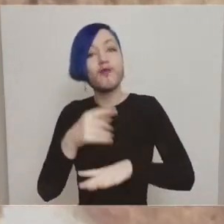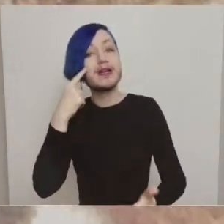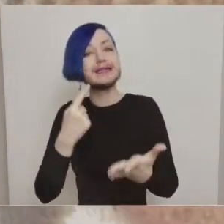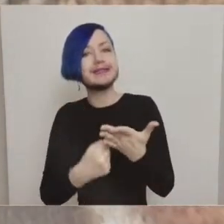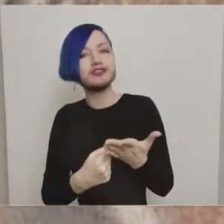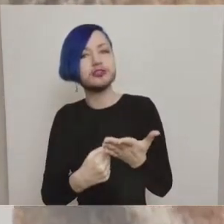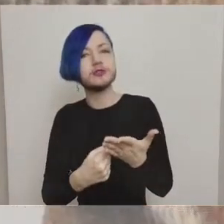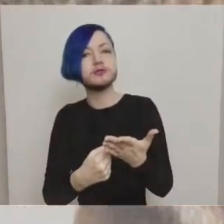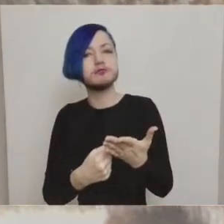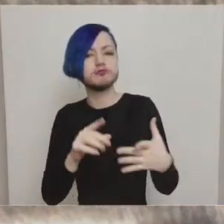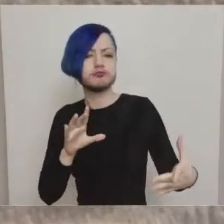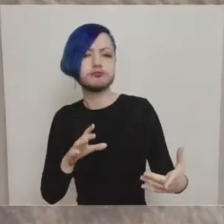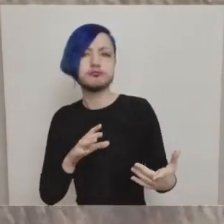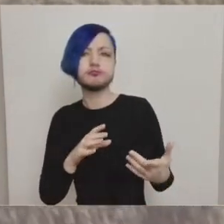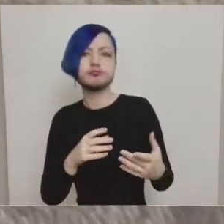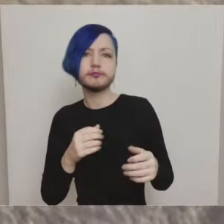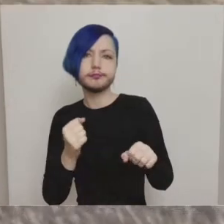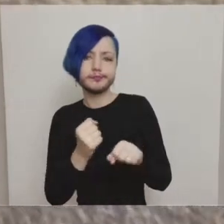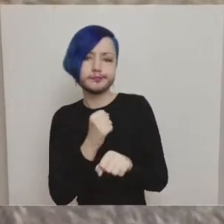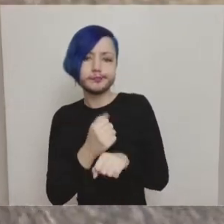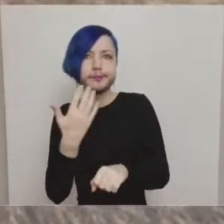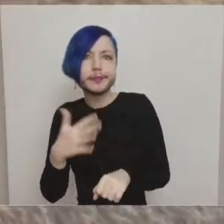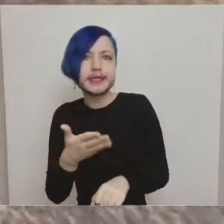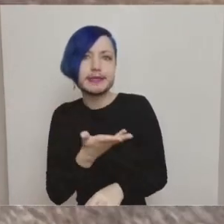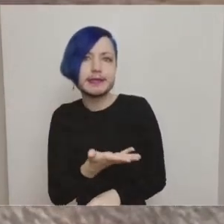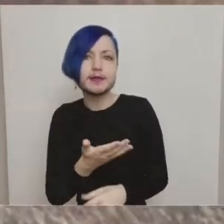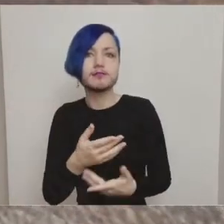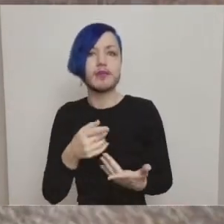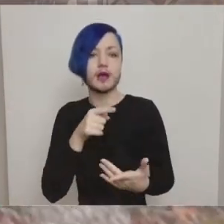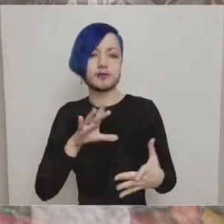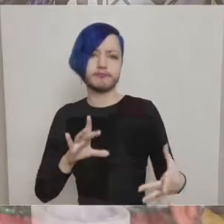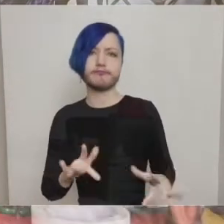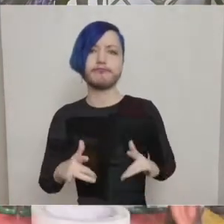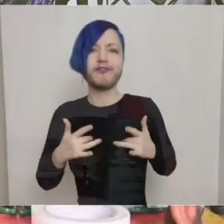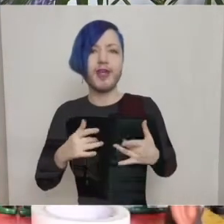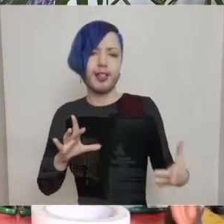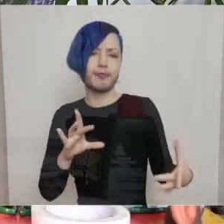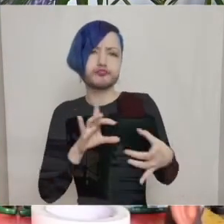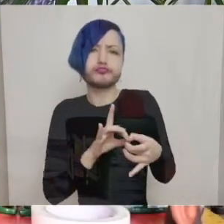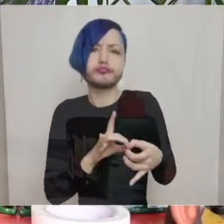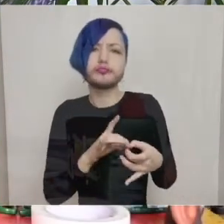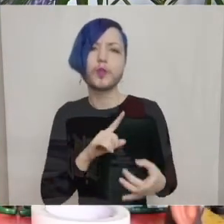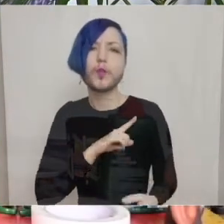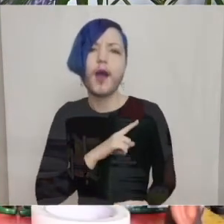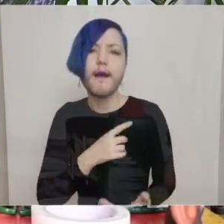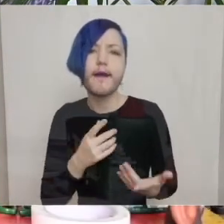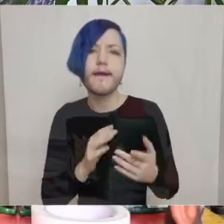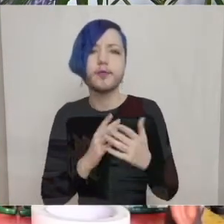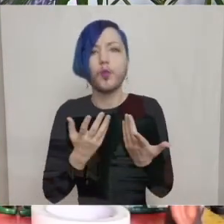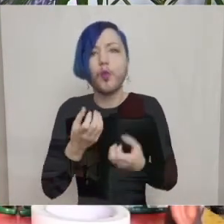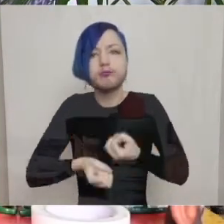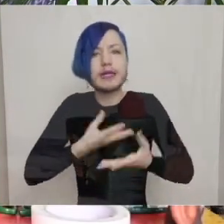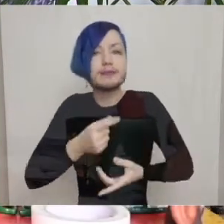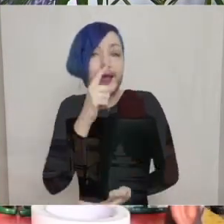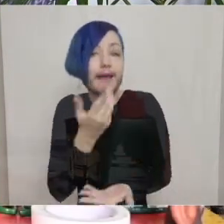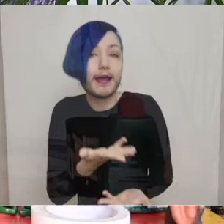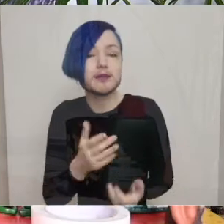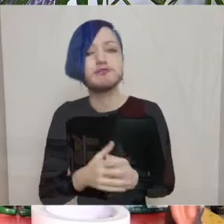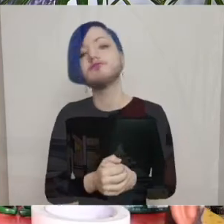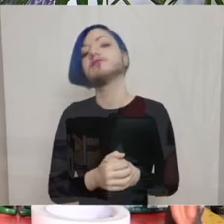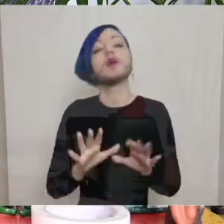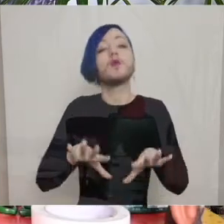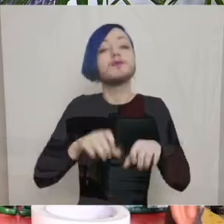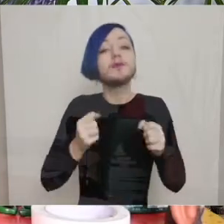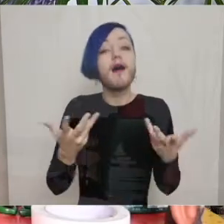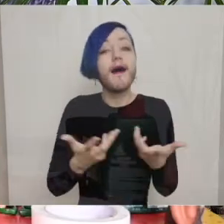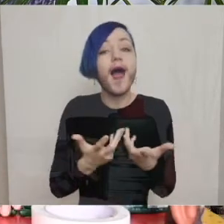and why you feel connected to the image you have made. So I'm going to just start showing you the